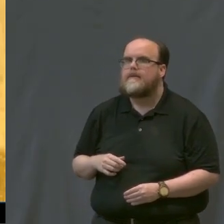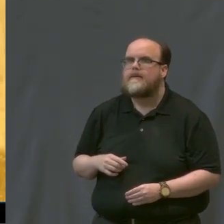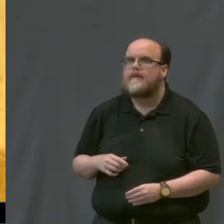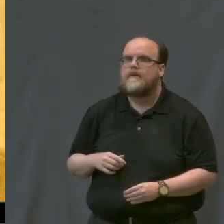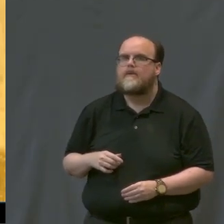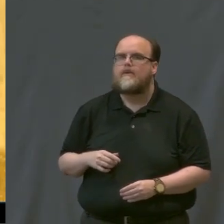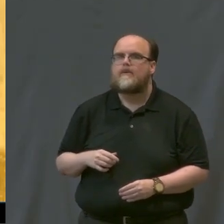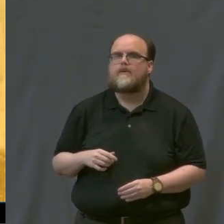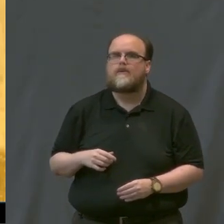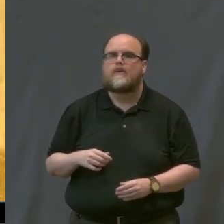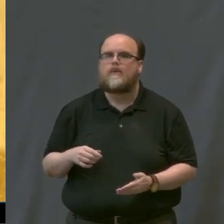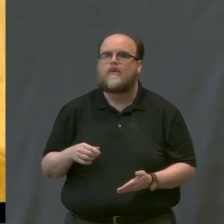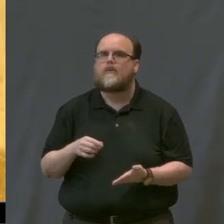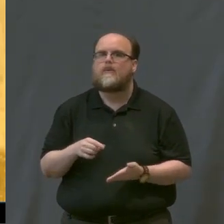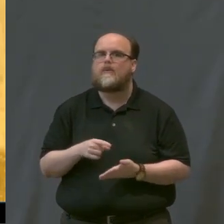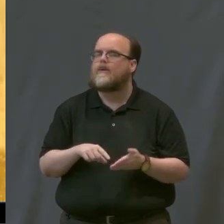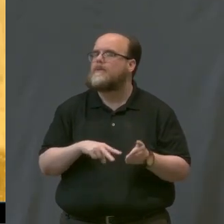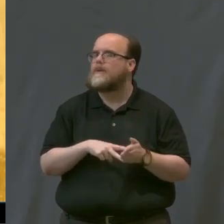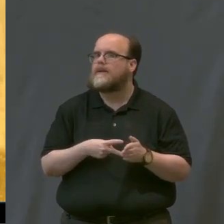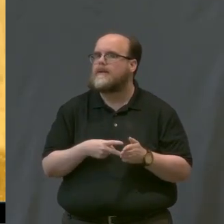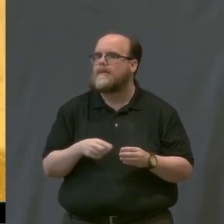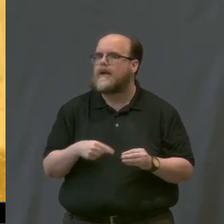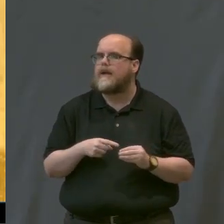So what is this deal about